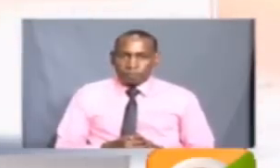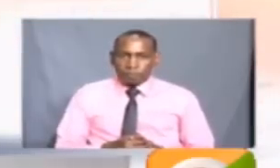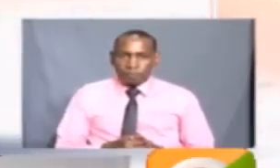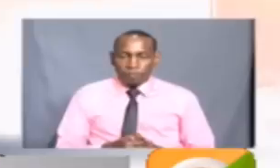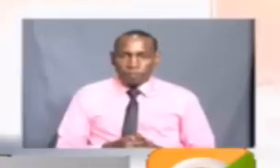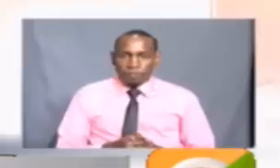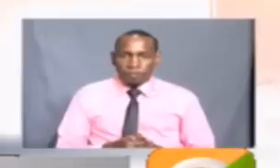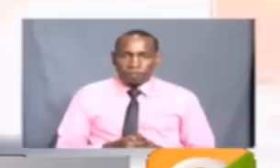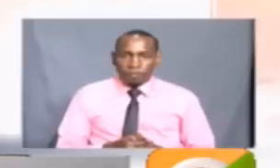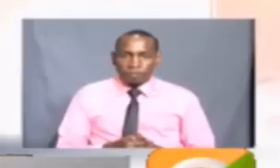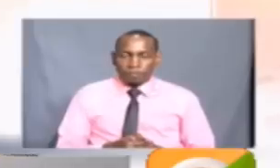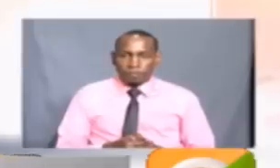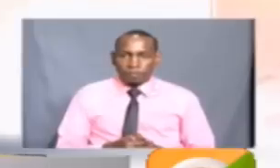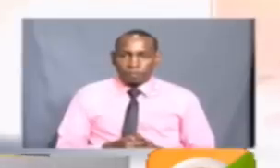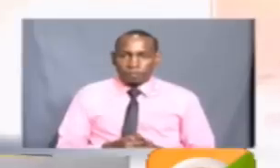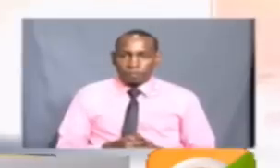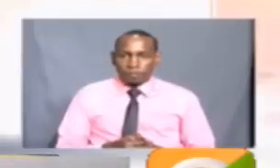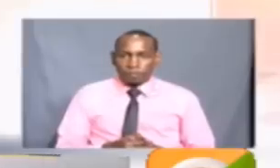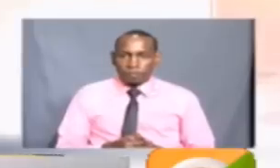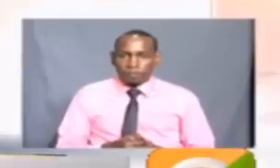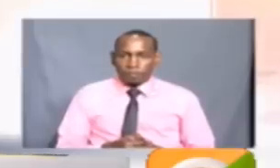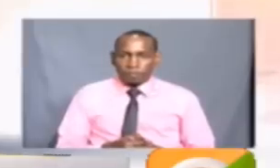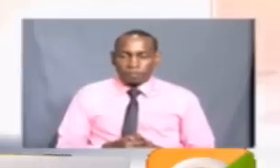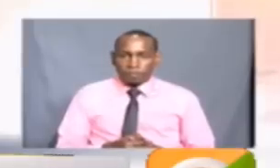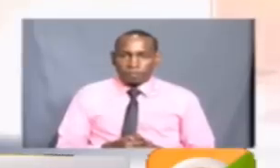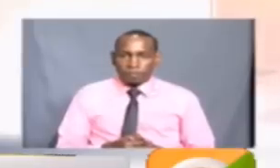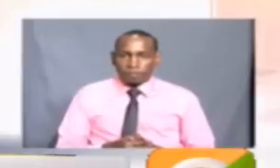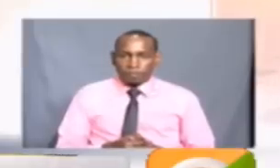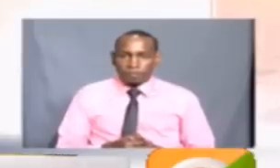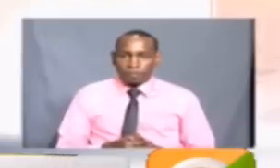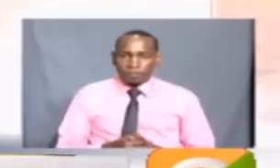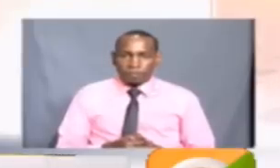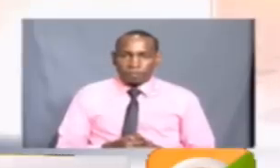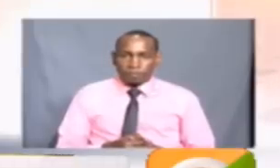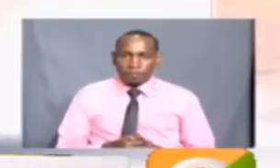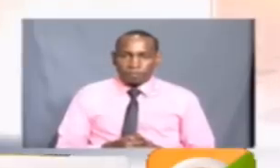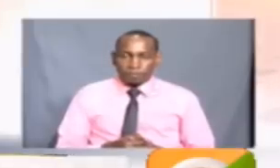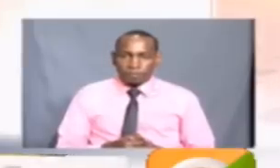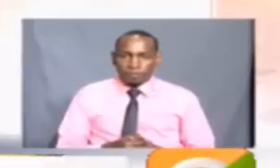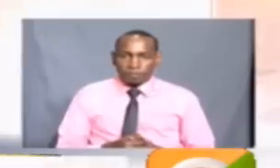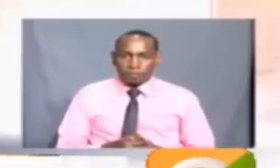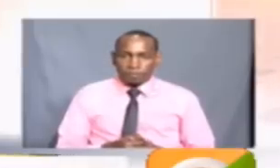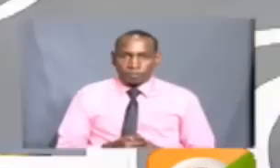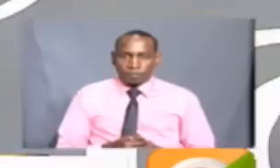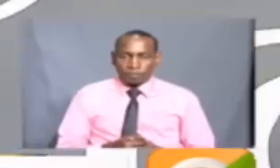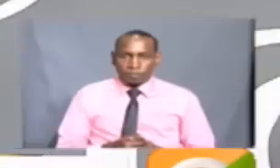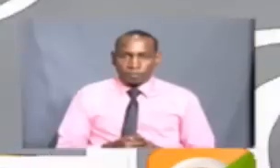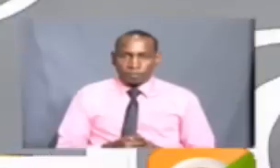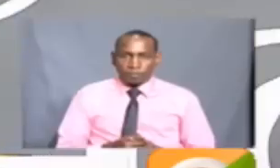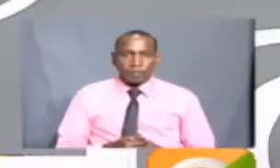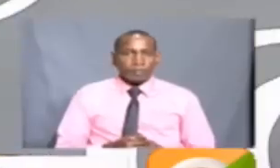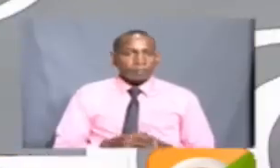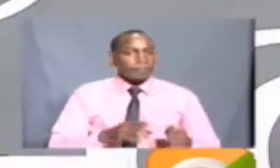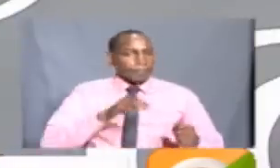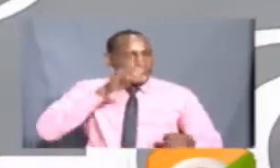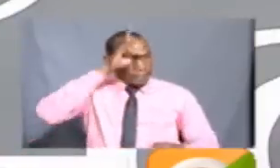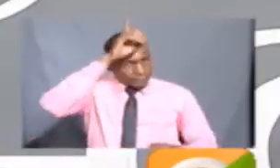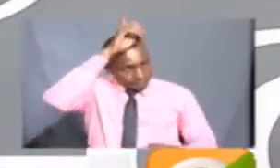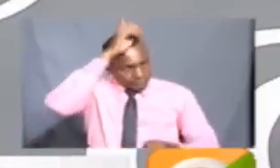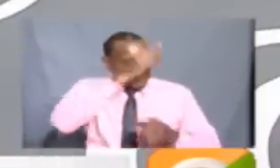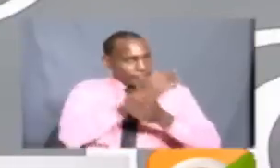know him so well, and he can deliver. We need a savior in Siaya. And he can. He comes from my village.